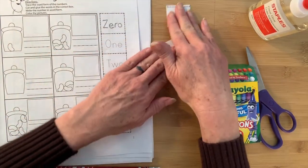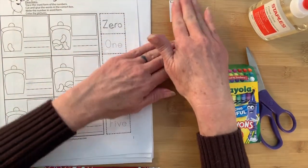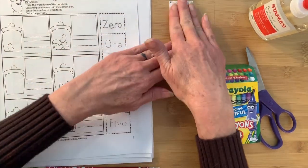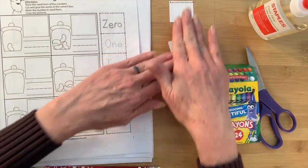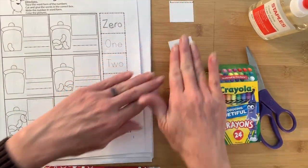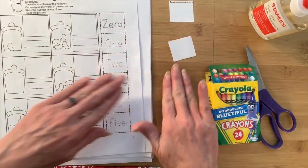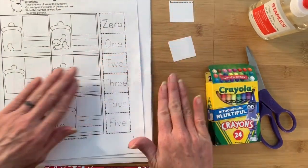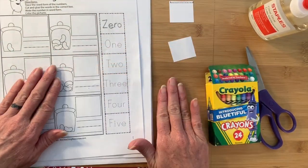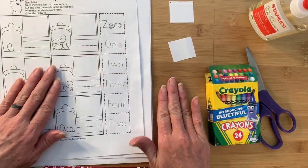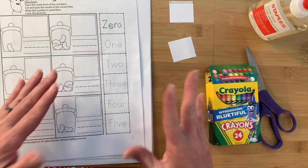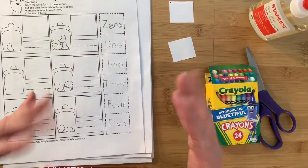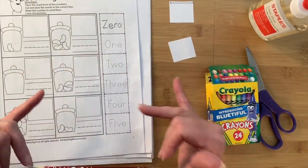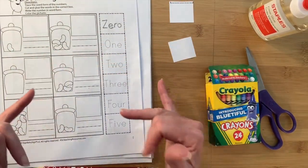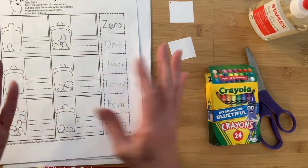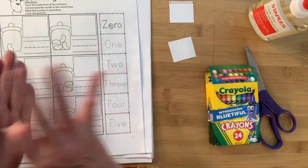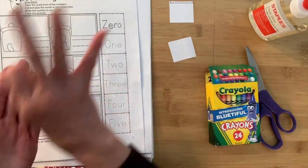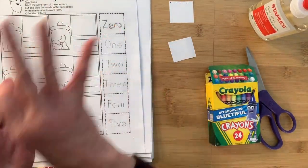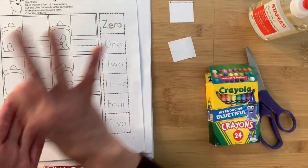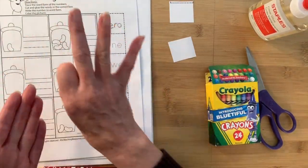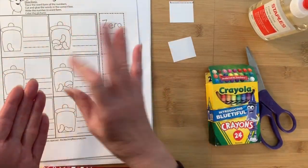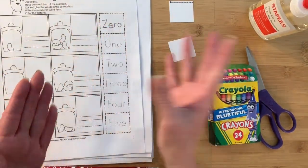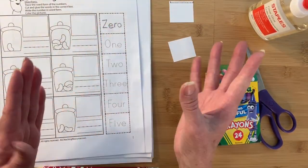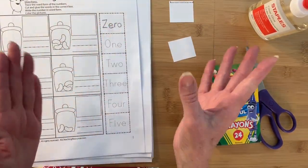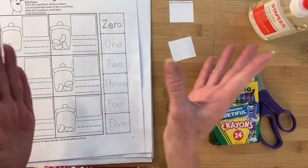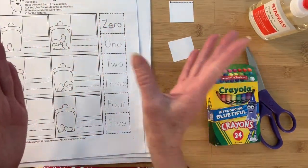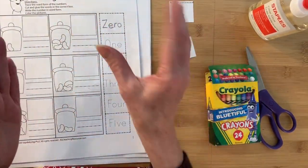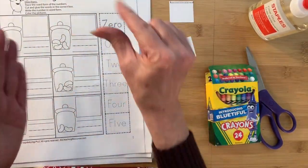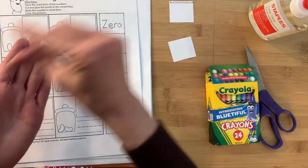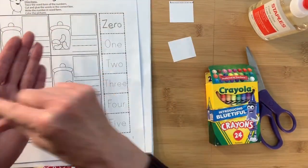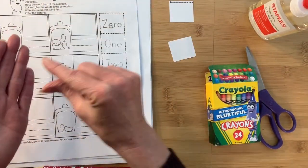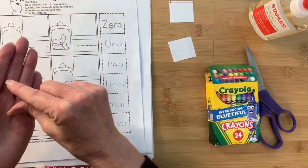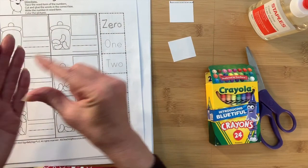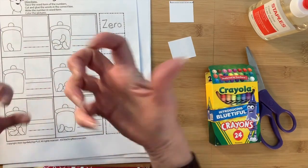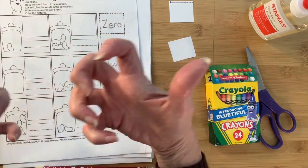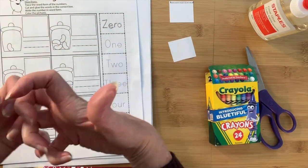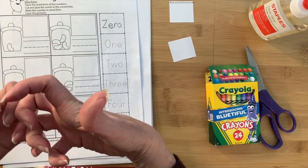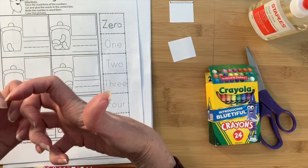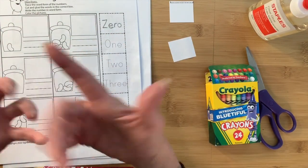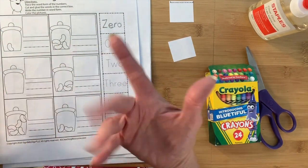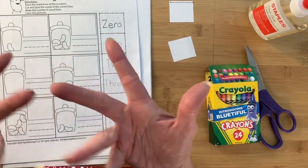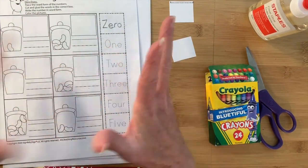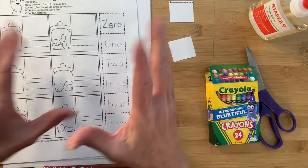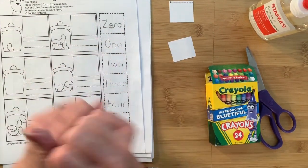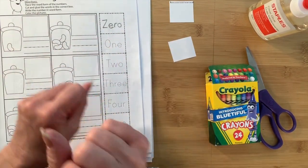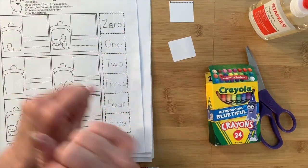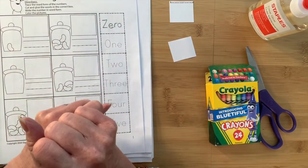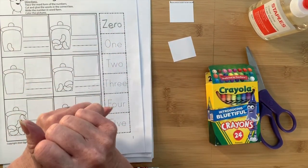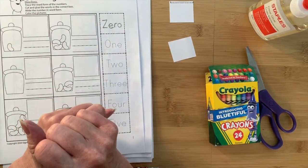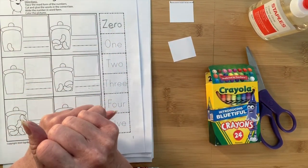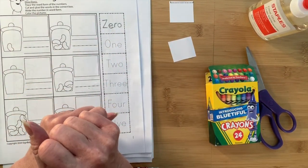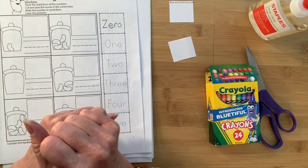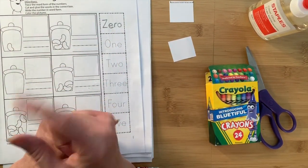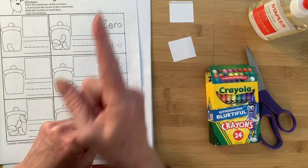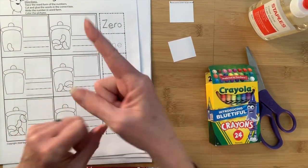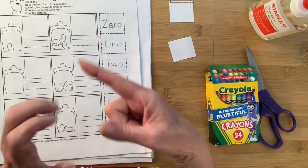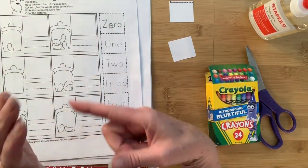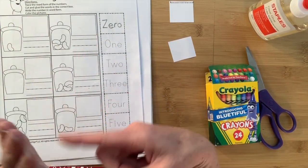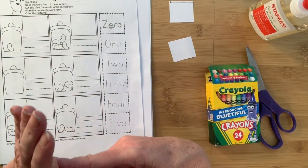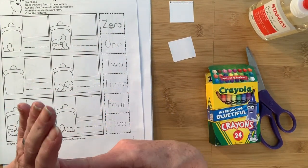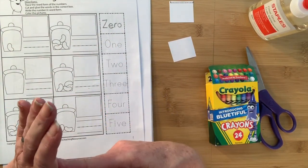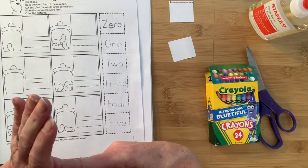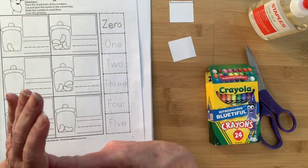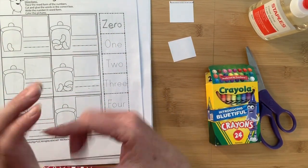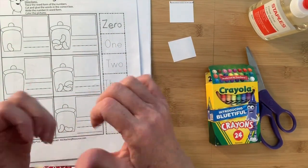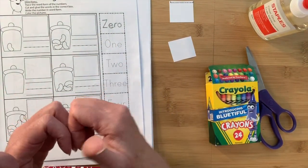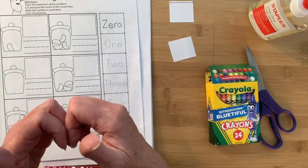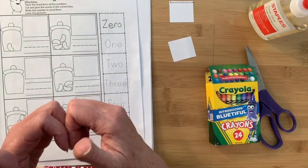them ready. Okay, now we're going to be counting and gluing on and matching. I've already done the work, so I want to